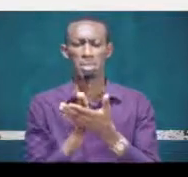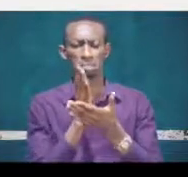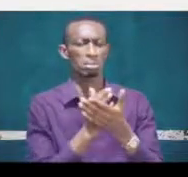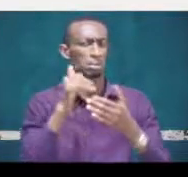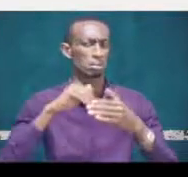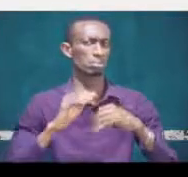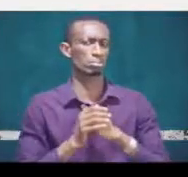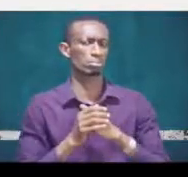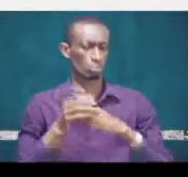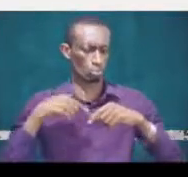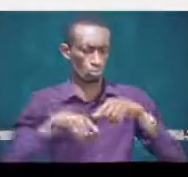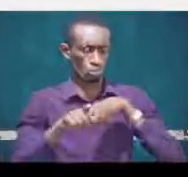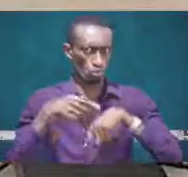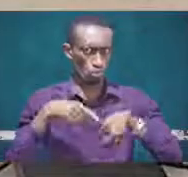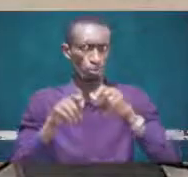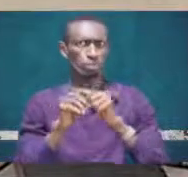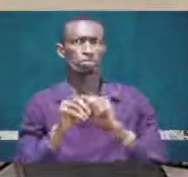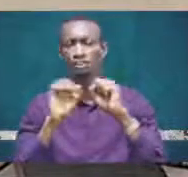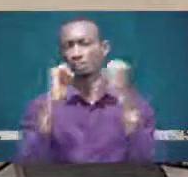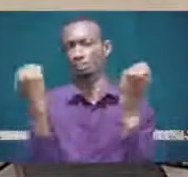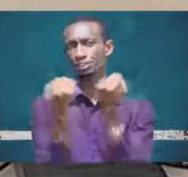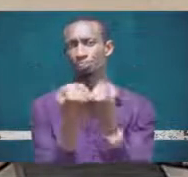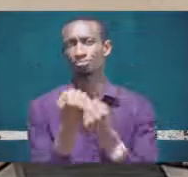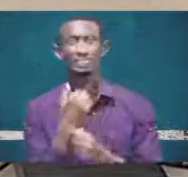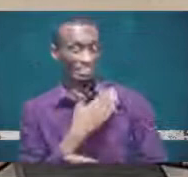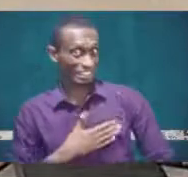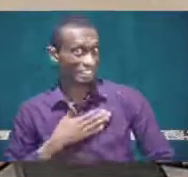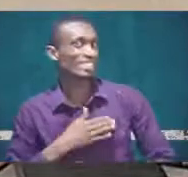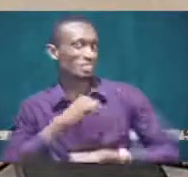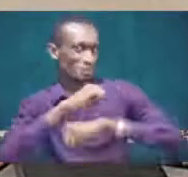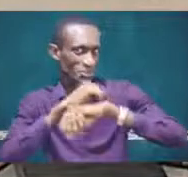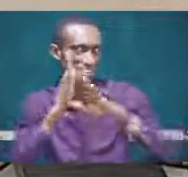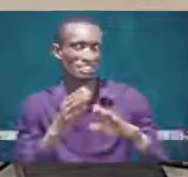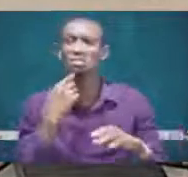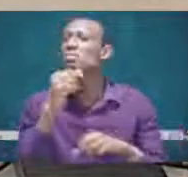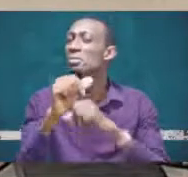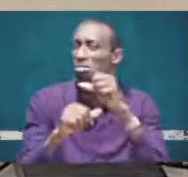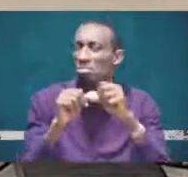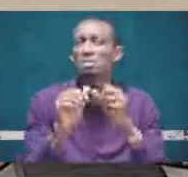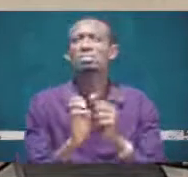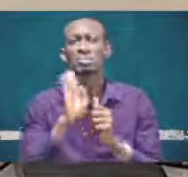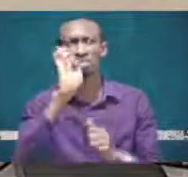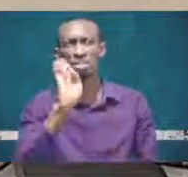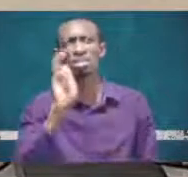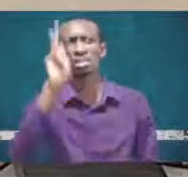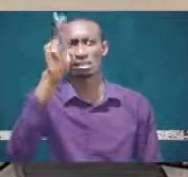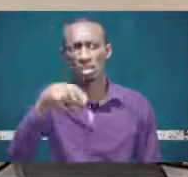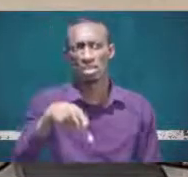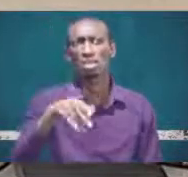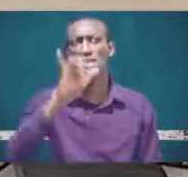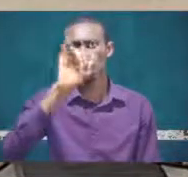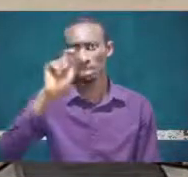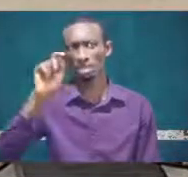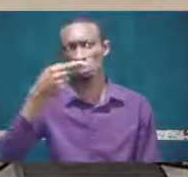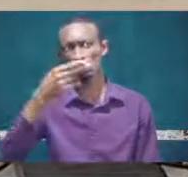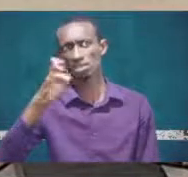Dear students, we have been talking about epithelial tissues. We have first defined the